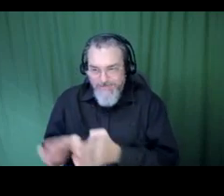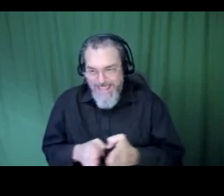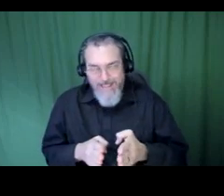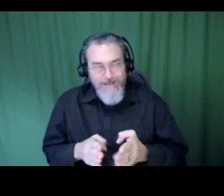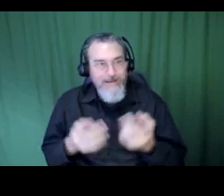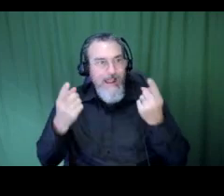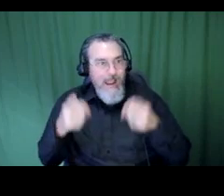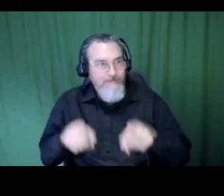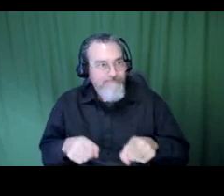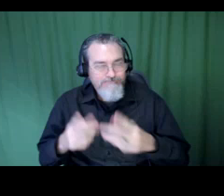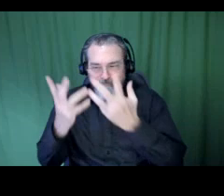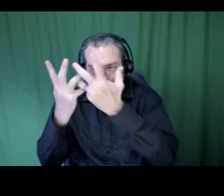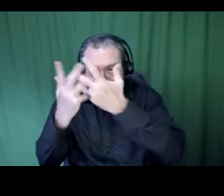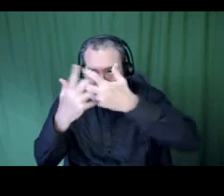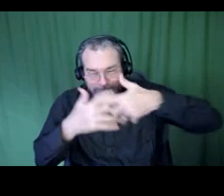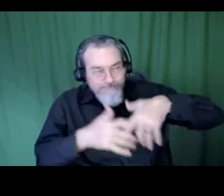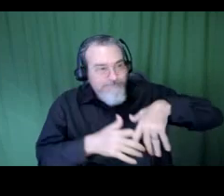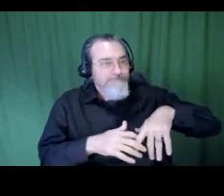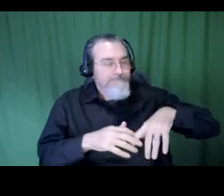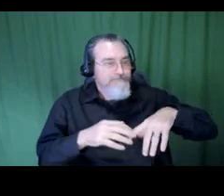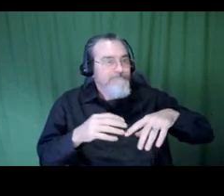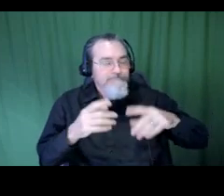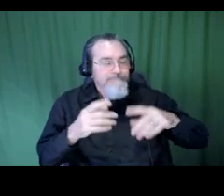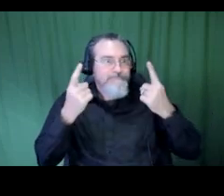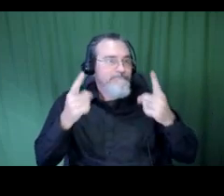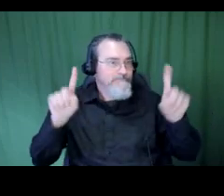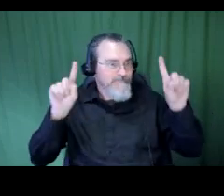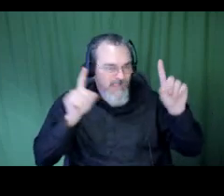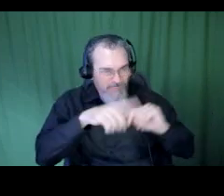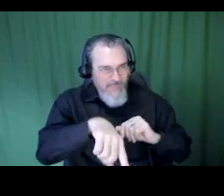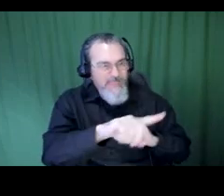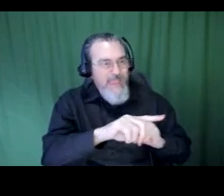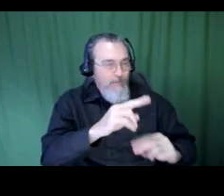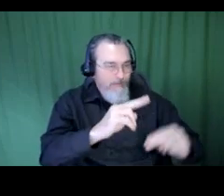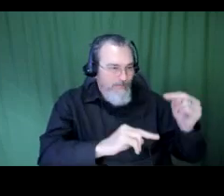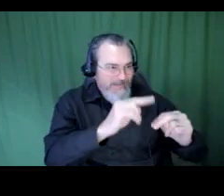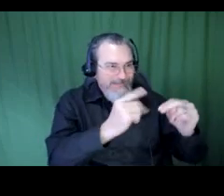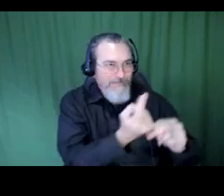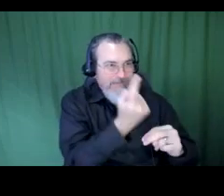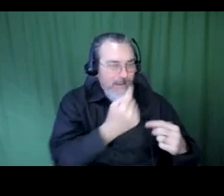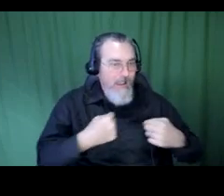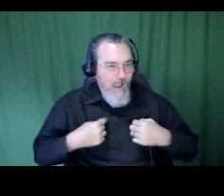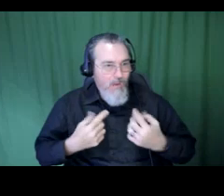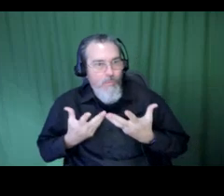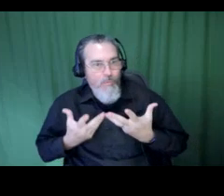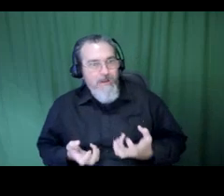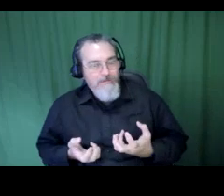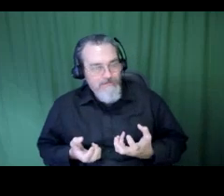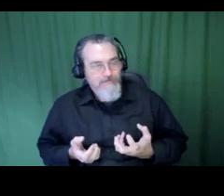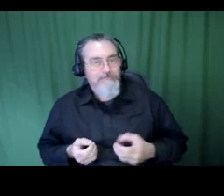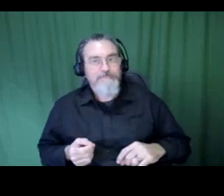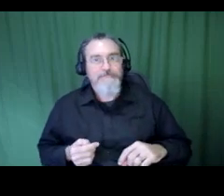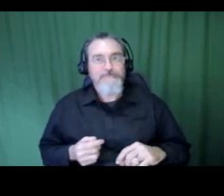and it made a lot of sense, and they were building something that I had been wanting to build already. And I think this curriculum that we